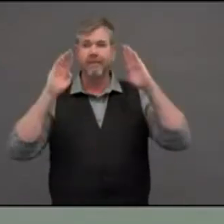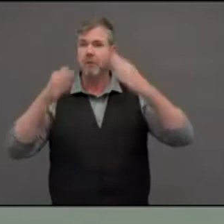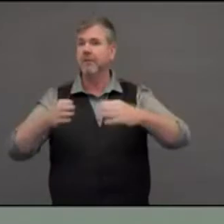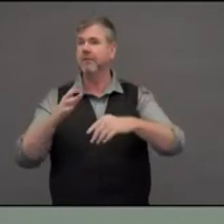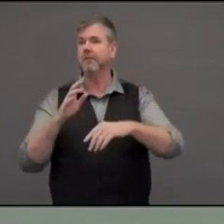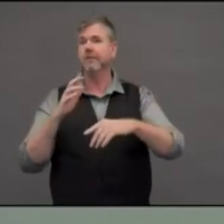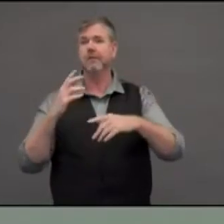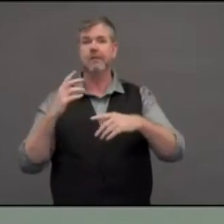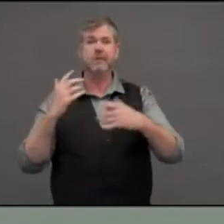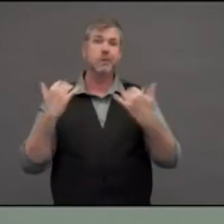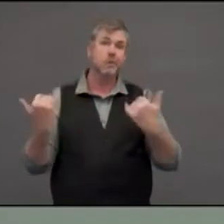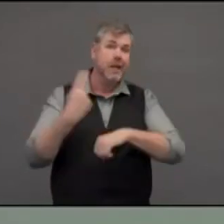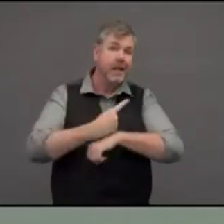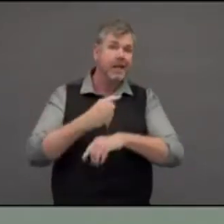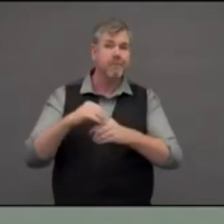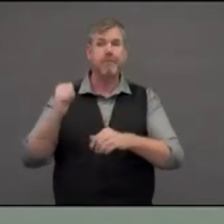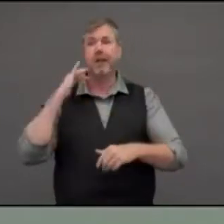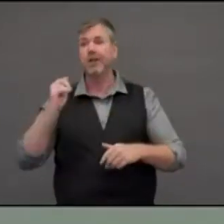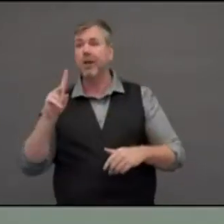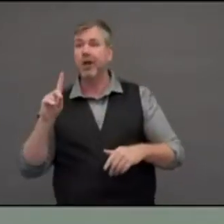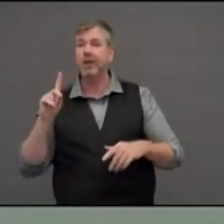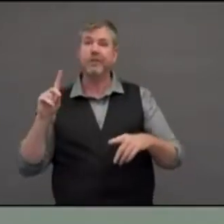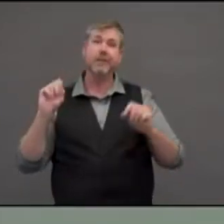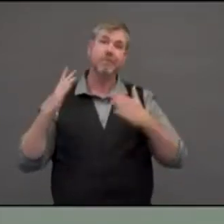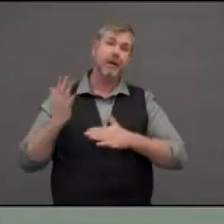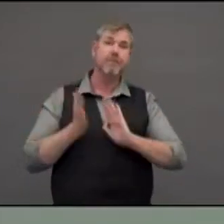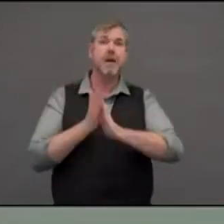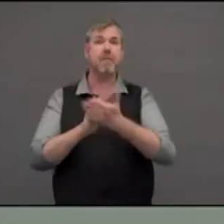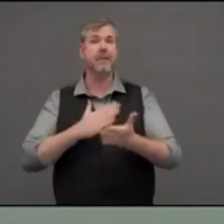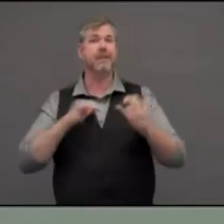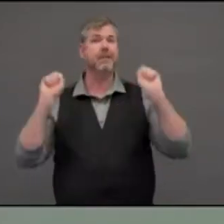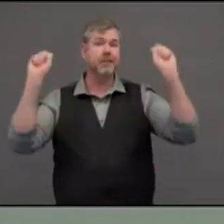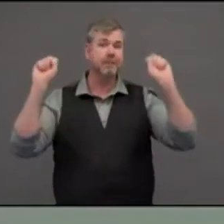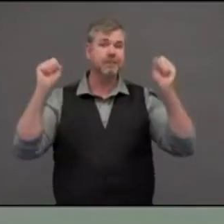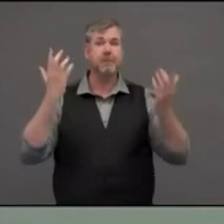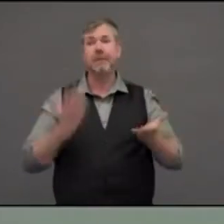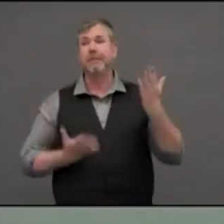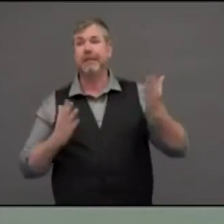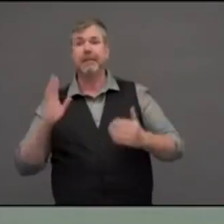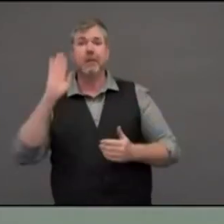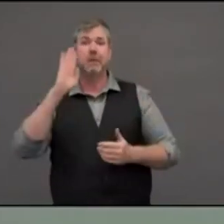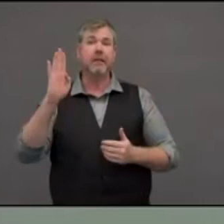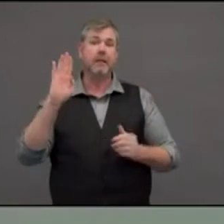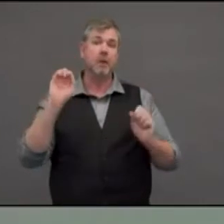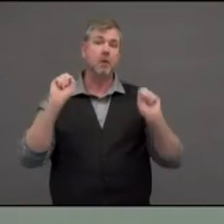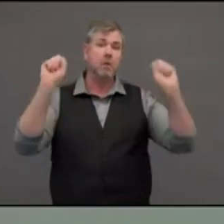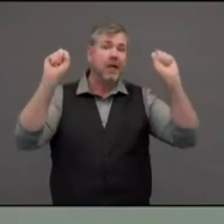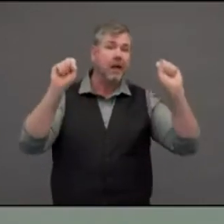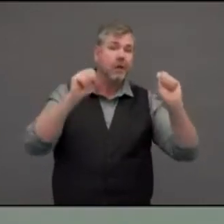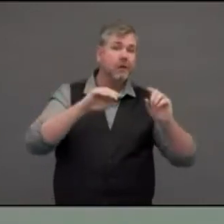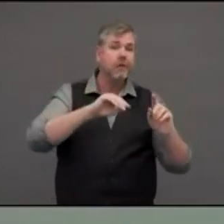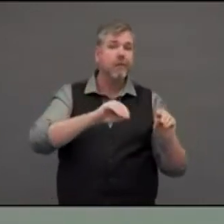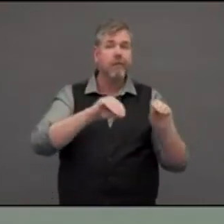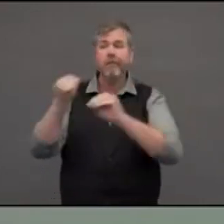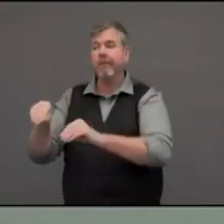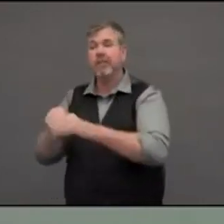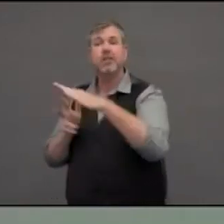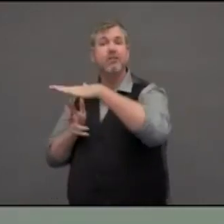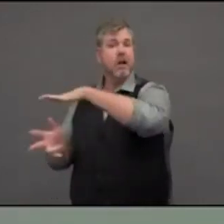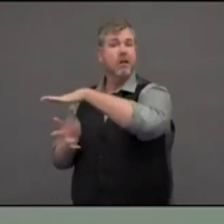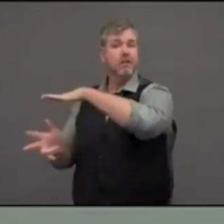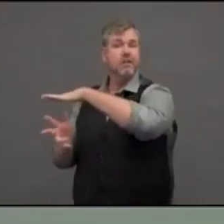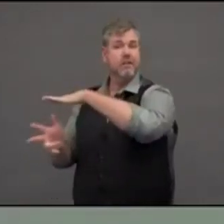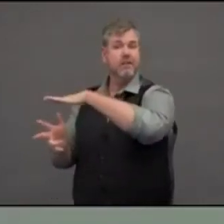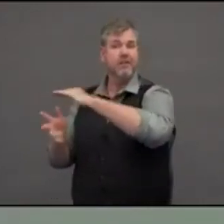backyard is my gym. Okay, maybe I want to do it in the garage, I had to switch it up. So it was a lot of